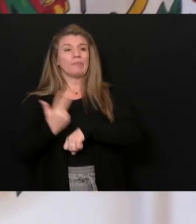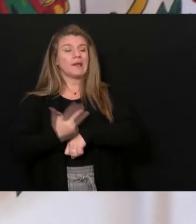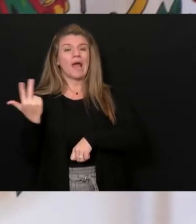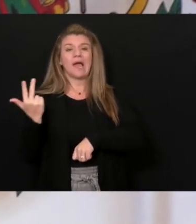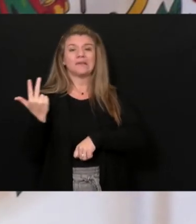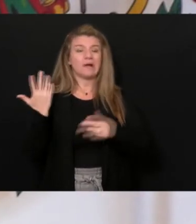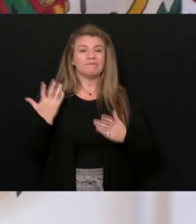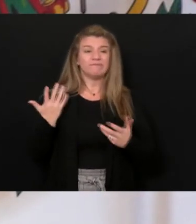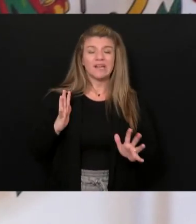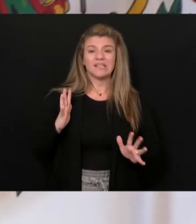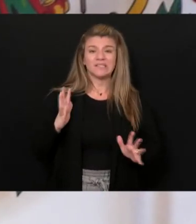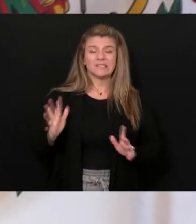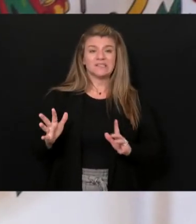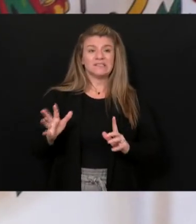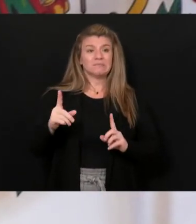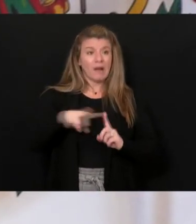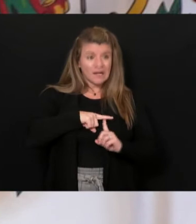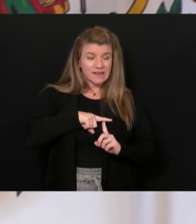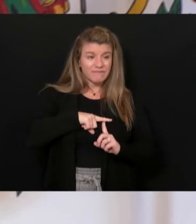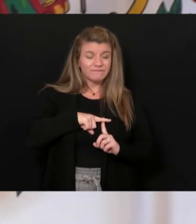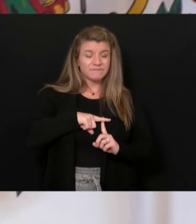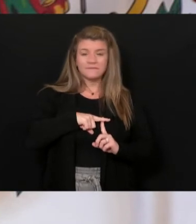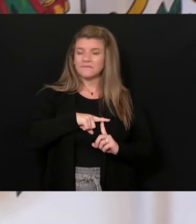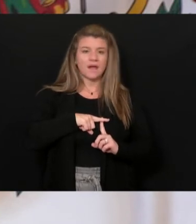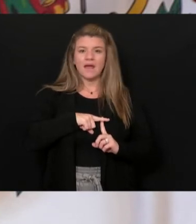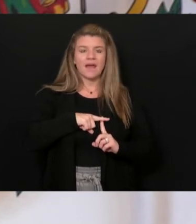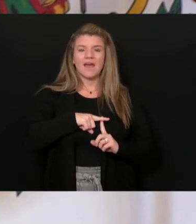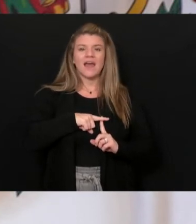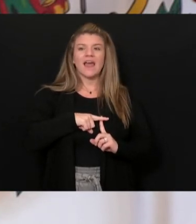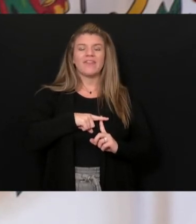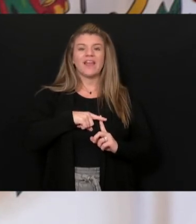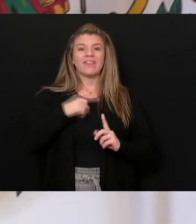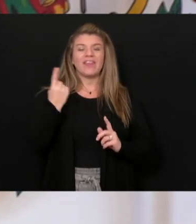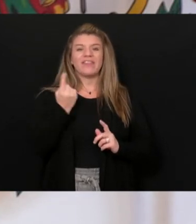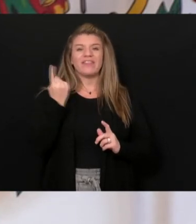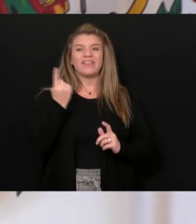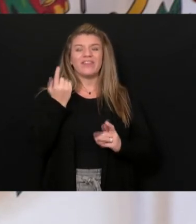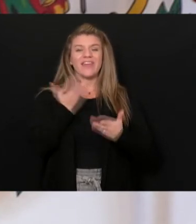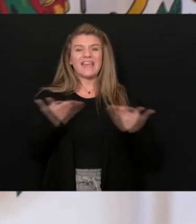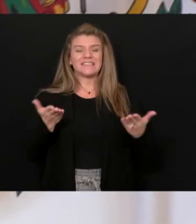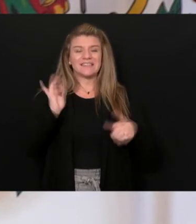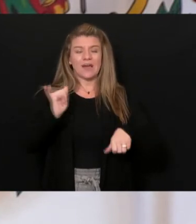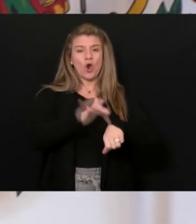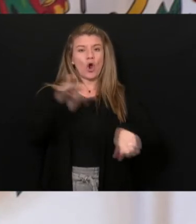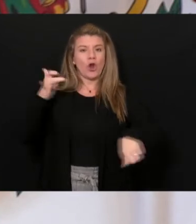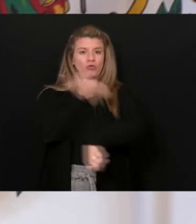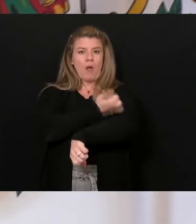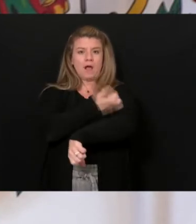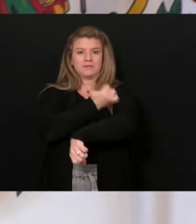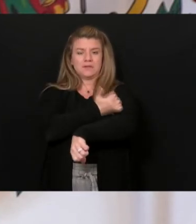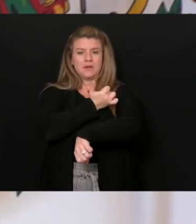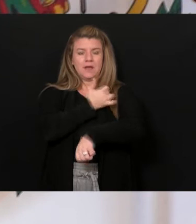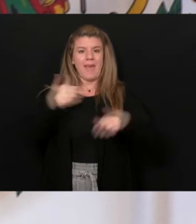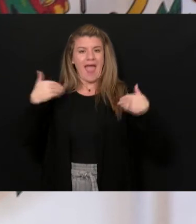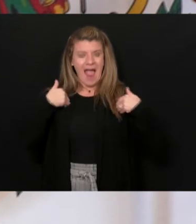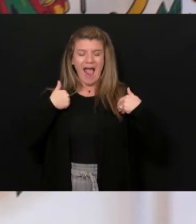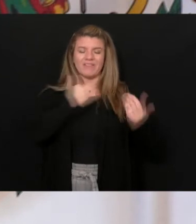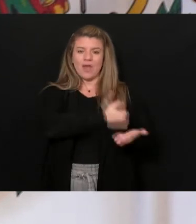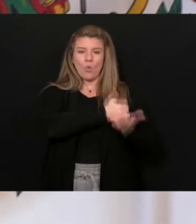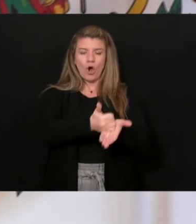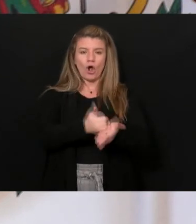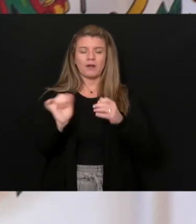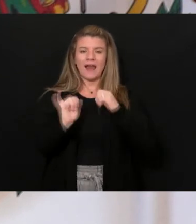into this and everything, then all the things that the early drugs have that work to their advantage,